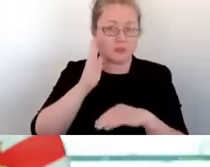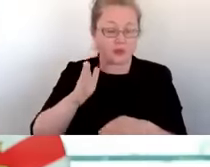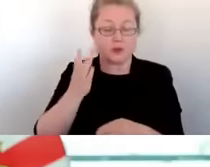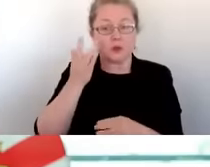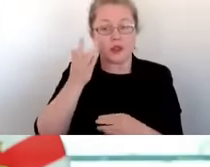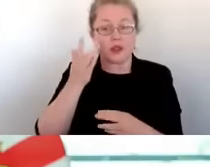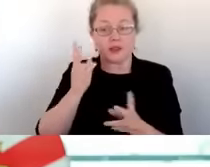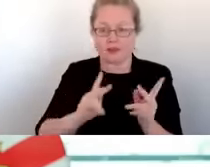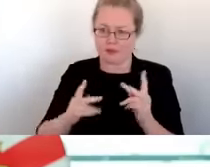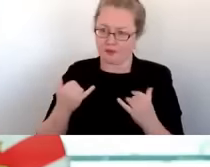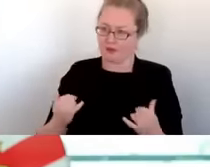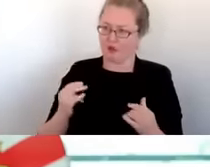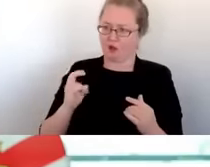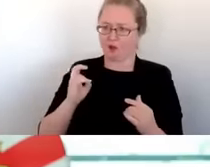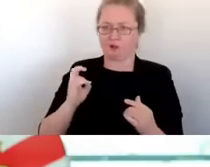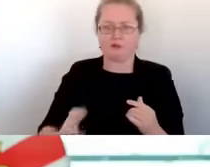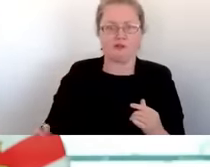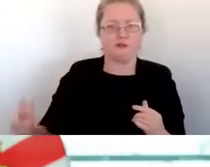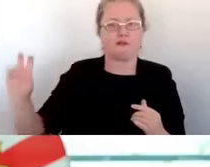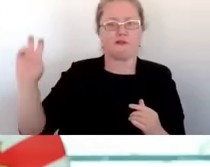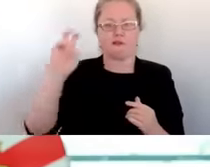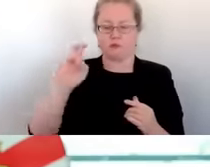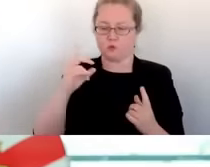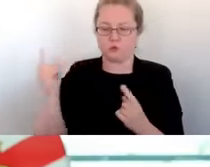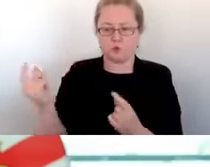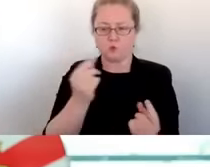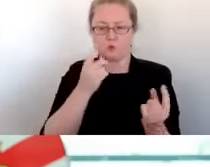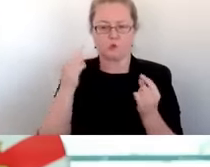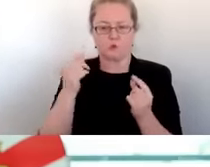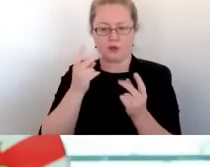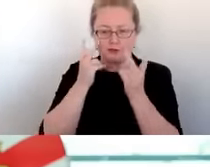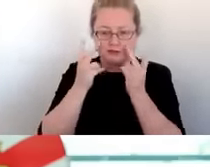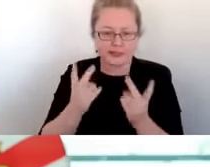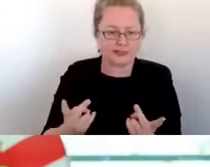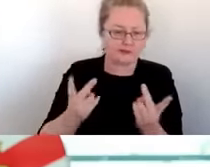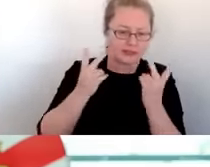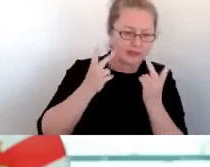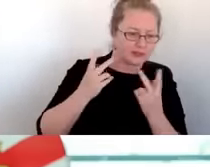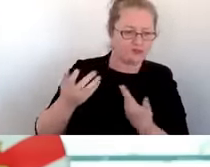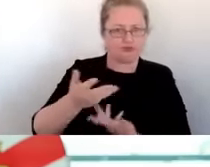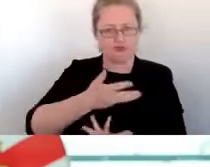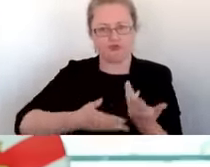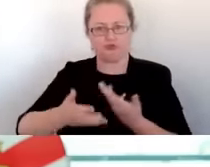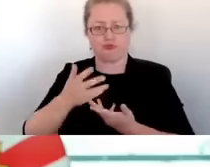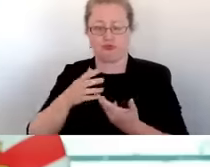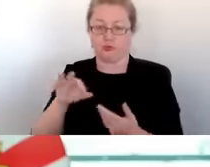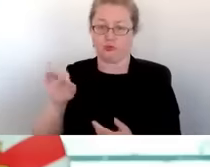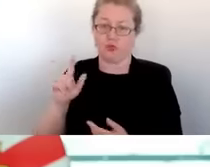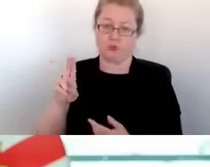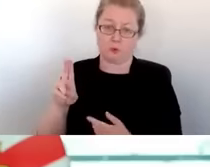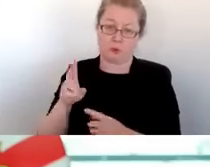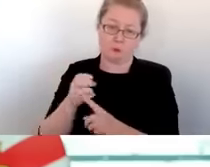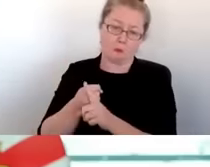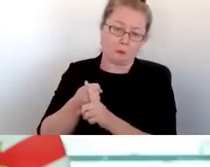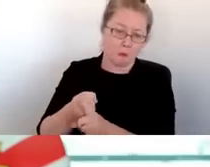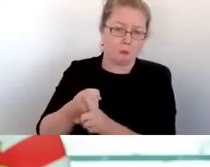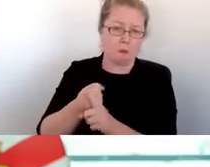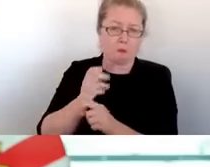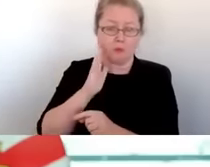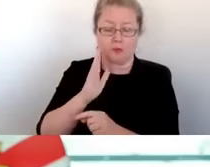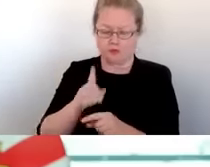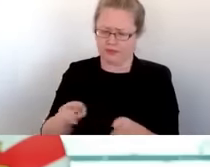we're doing more together. And we look at what happened in Australia, New Zealand, we see that influenza was a fairly bad season